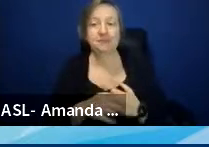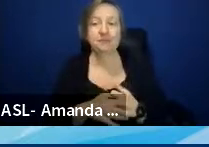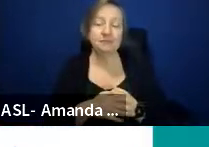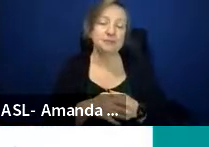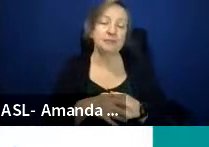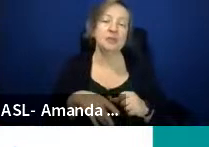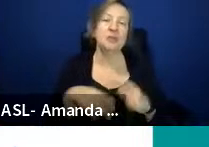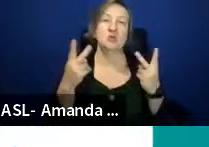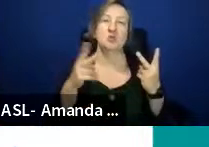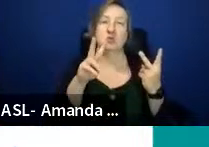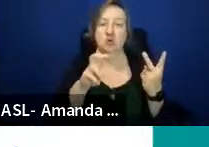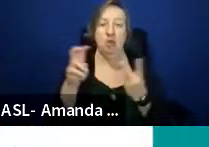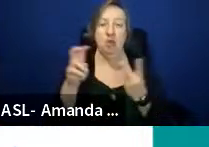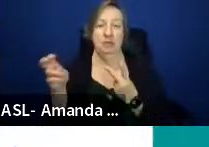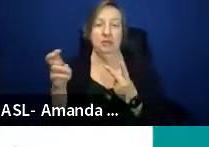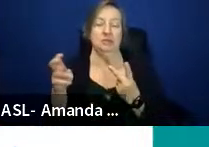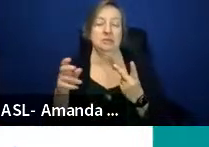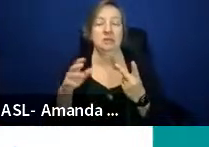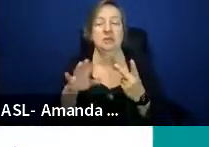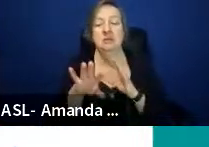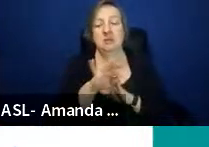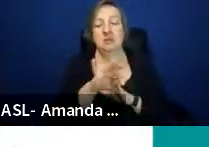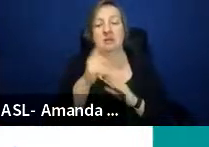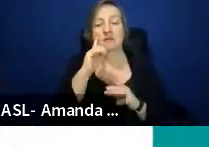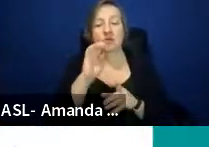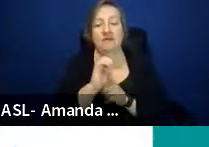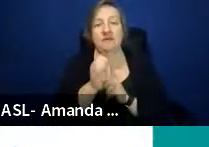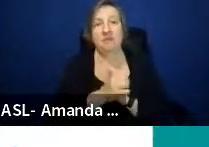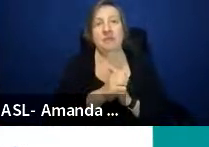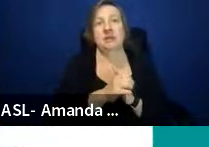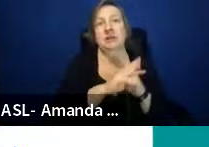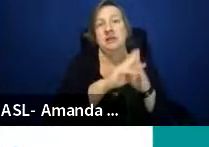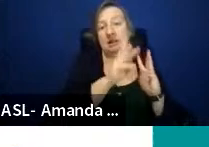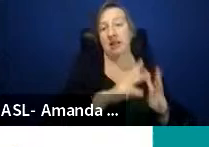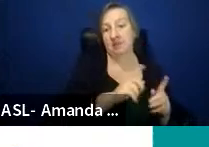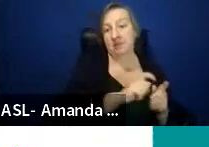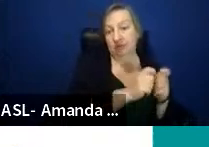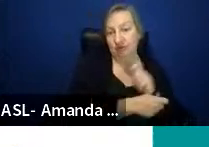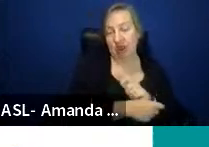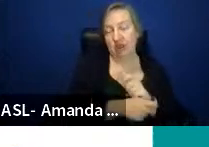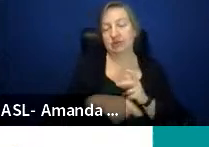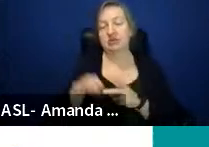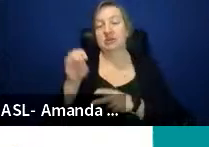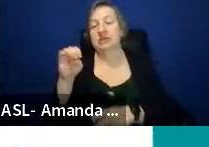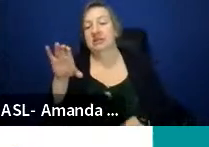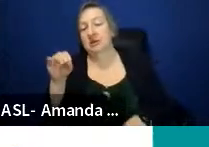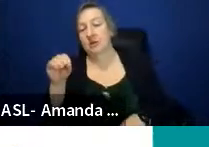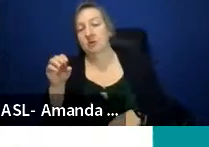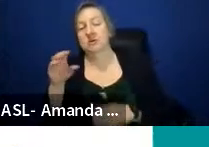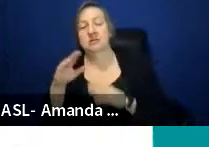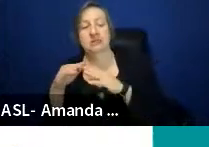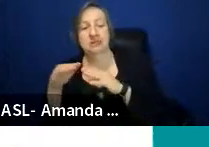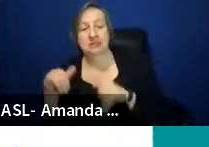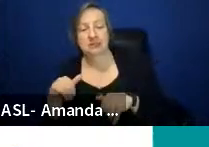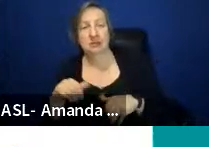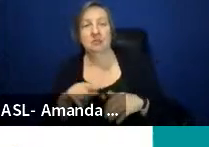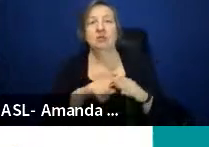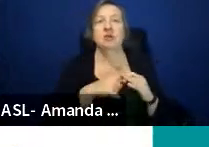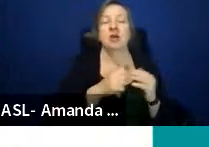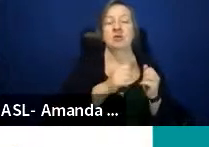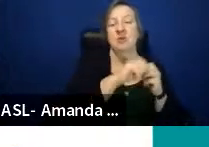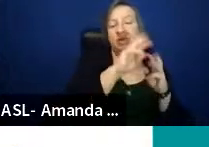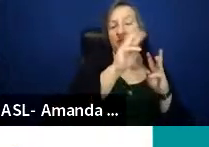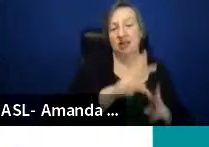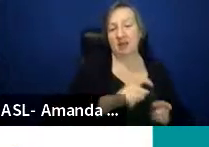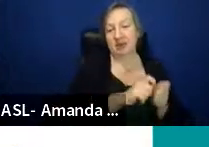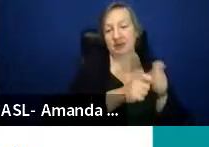two topics that were selected for environment were climate change and ecosystems. So starting with climate change, and we know that this is